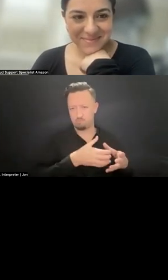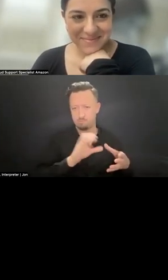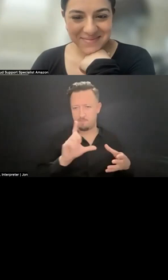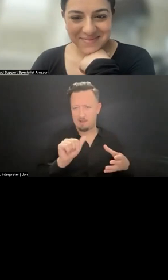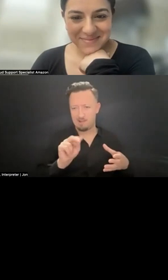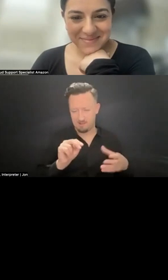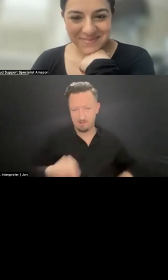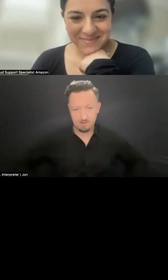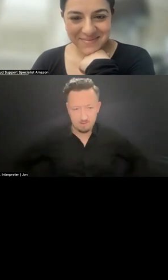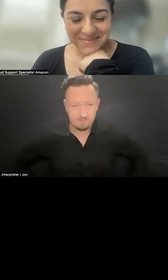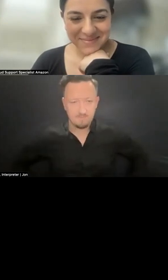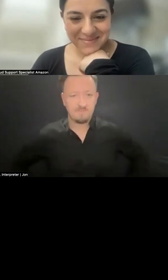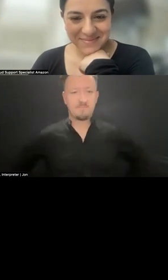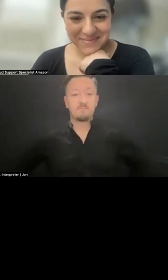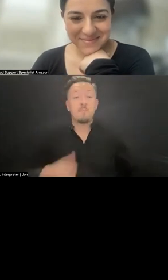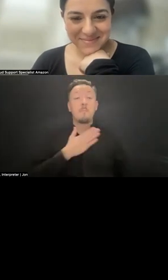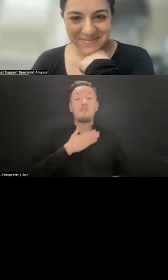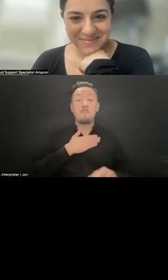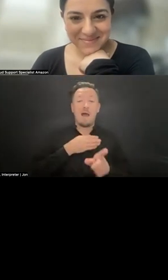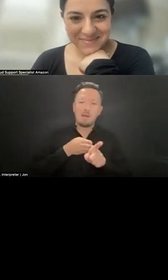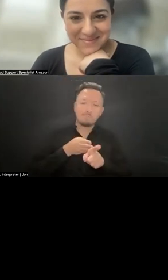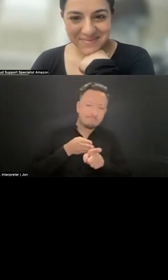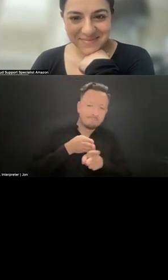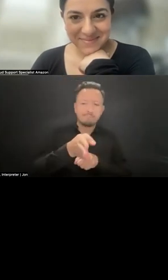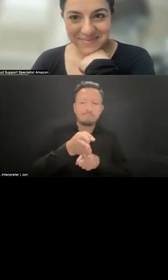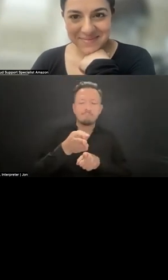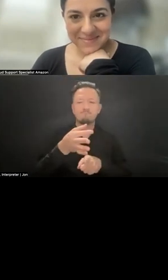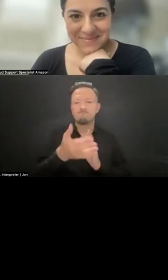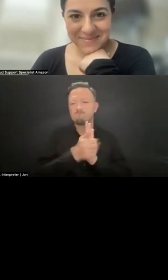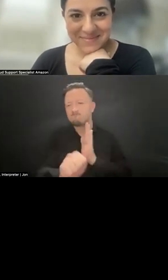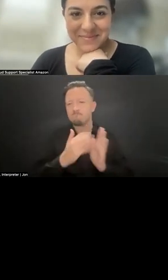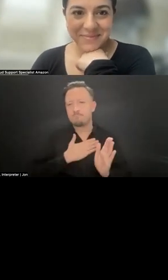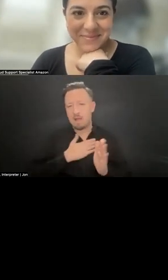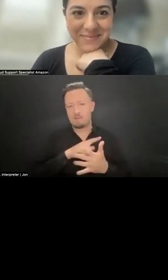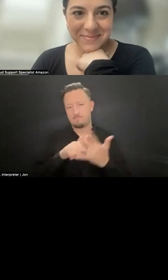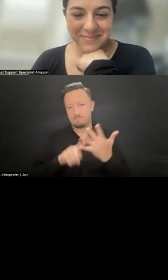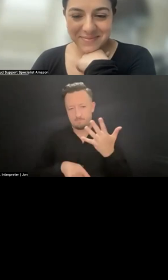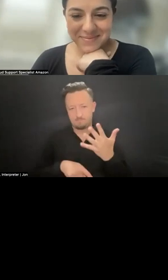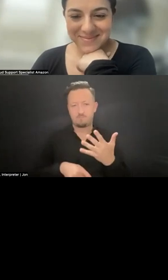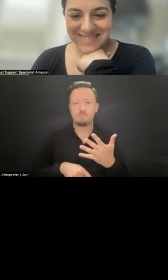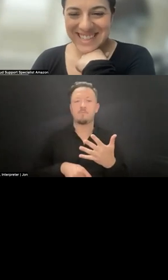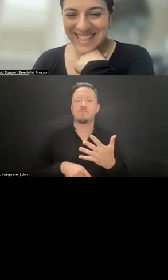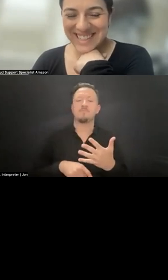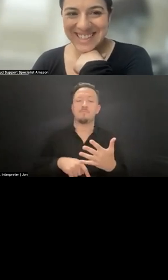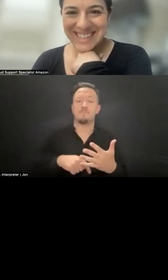All right, my areas of expertise in the field. Lots of comments on that.